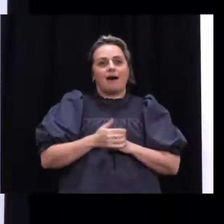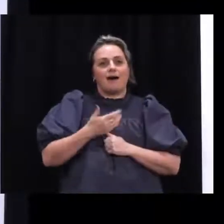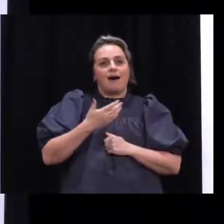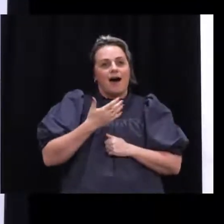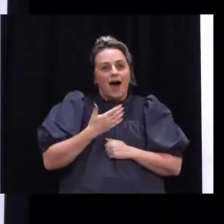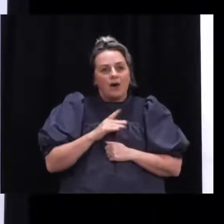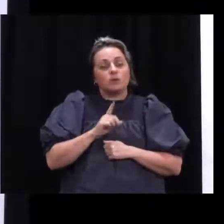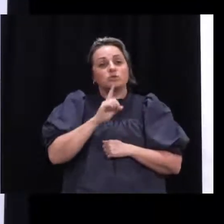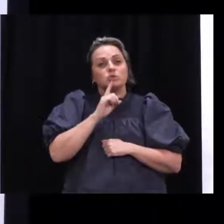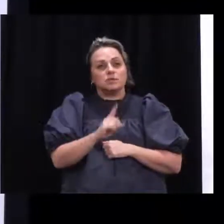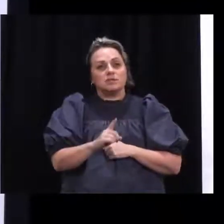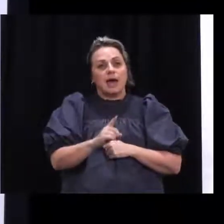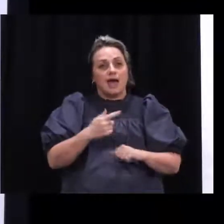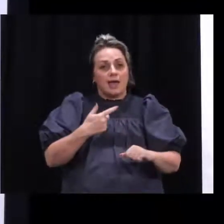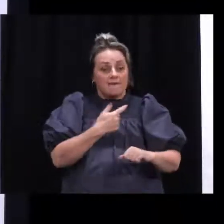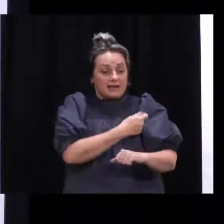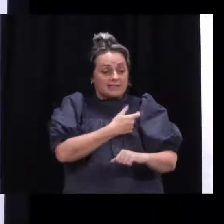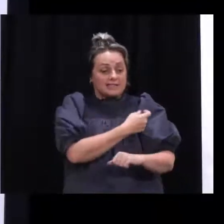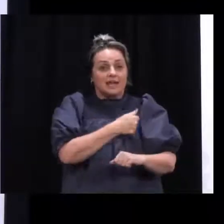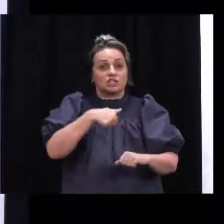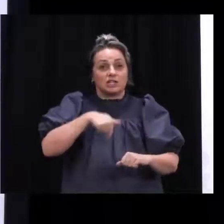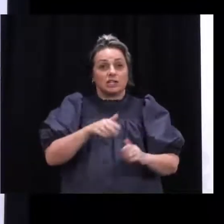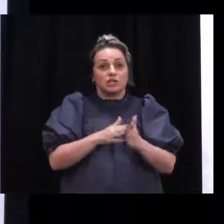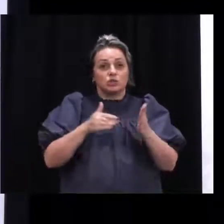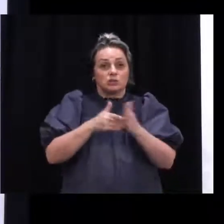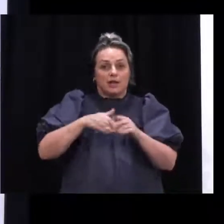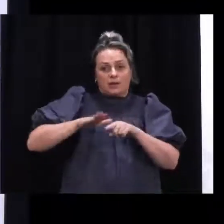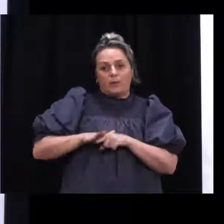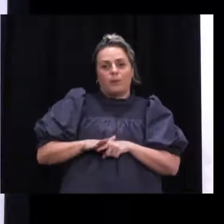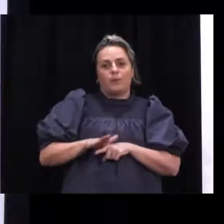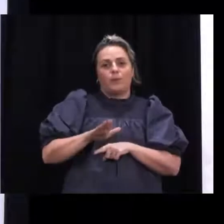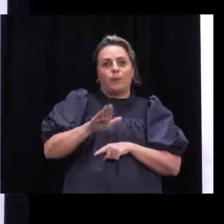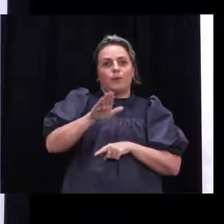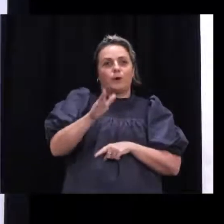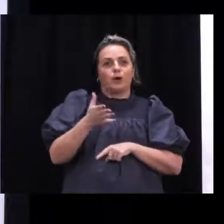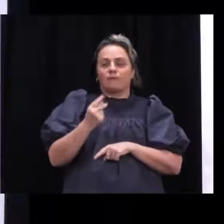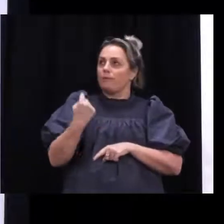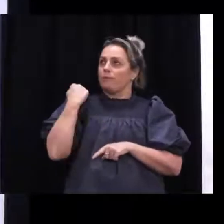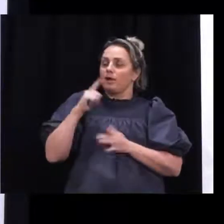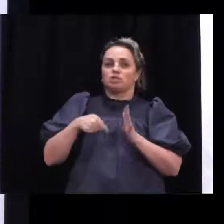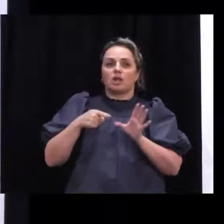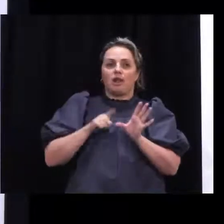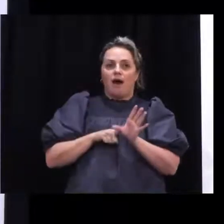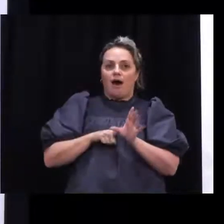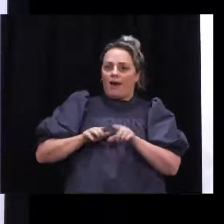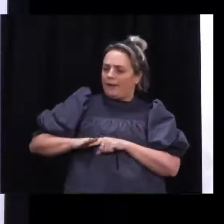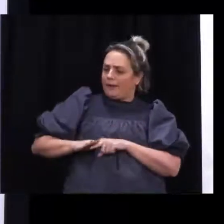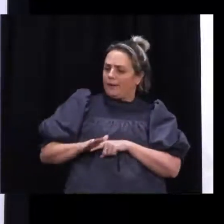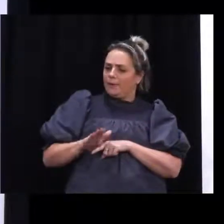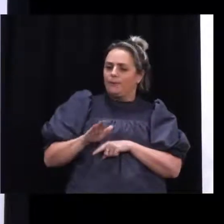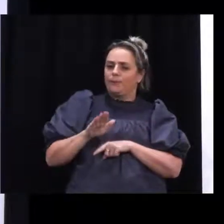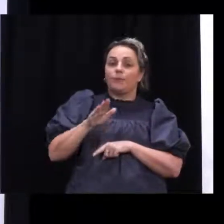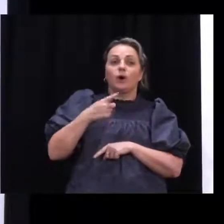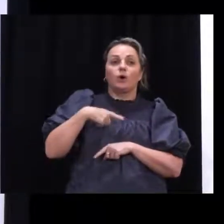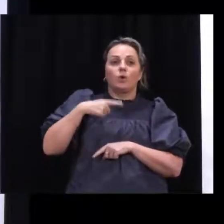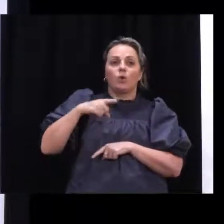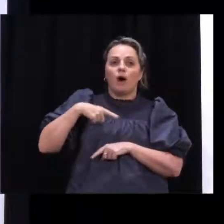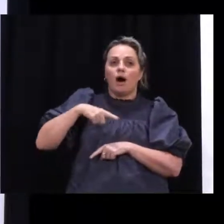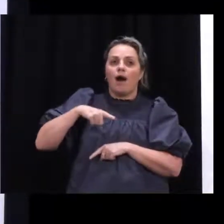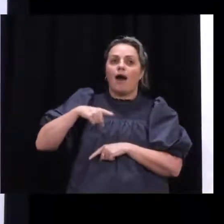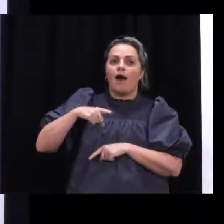rate of vaccination in New Zealand has stepped up significantly since mid-July, when we started receiving bigger deliveries